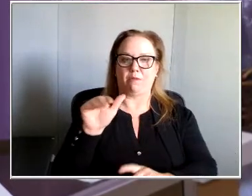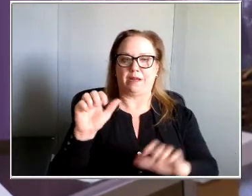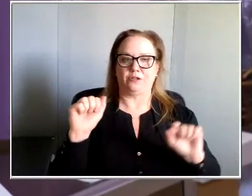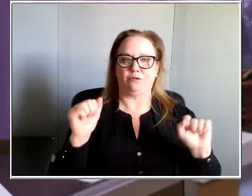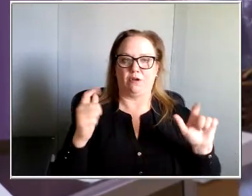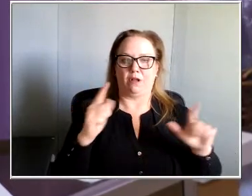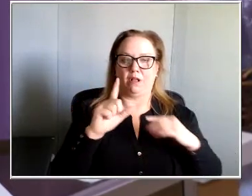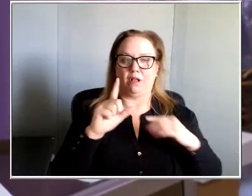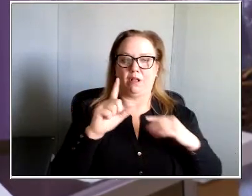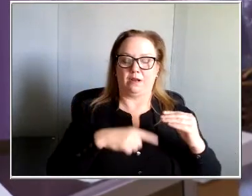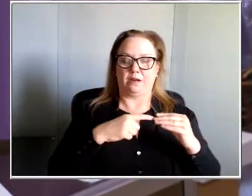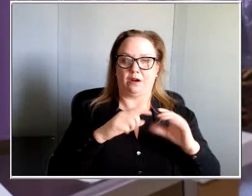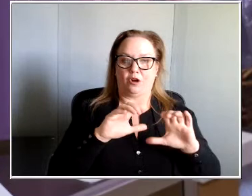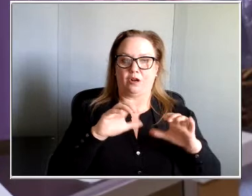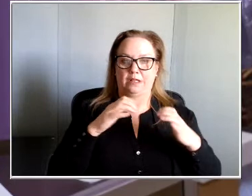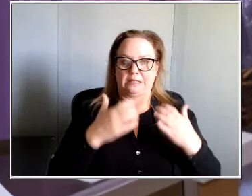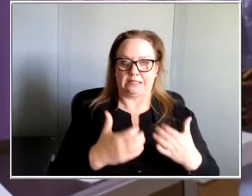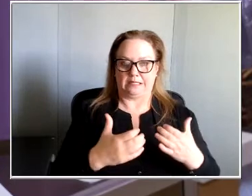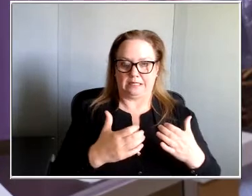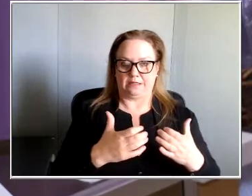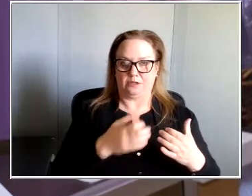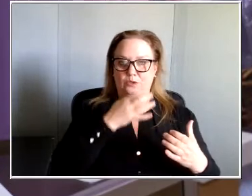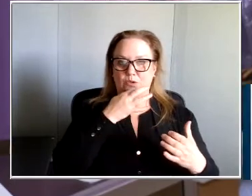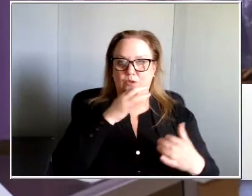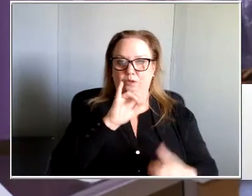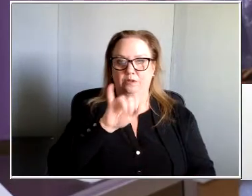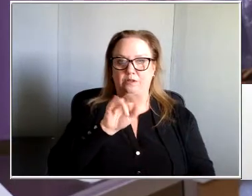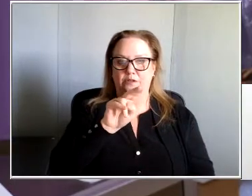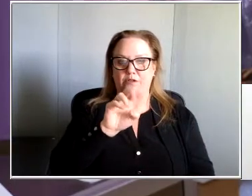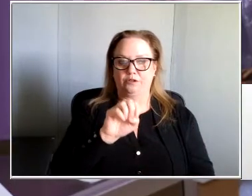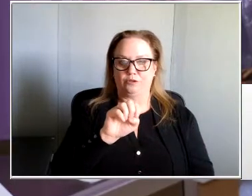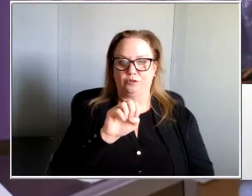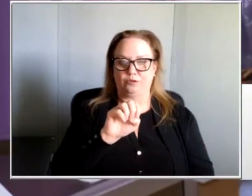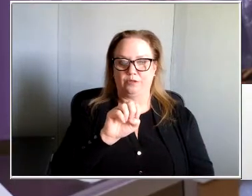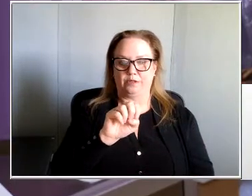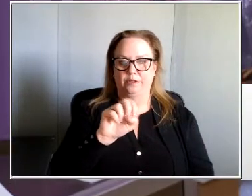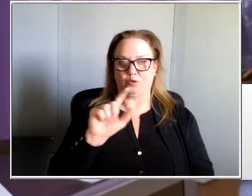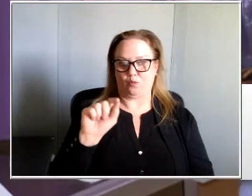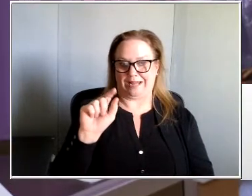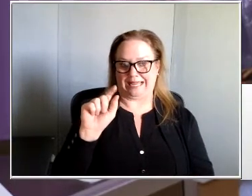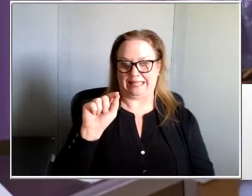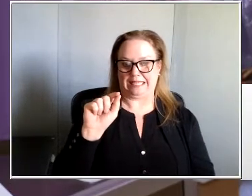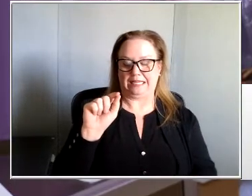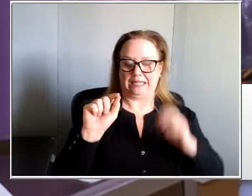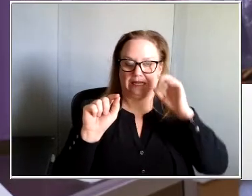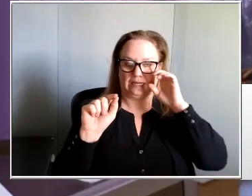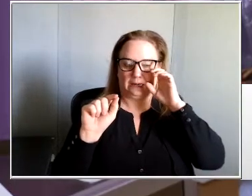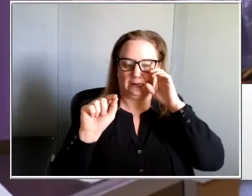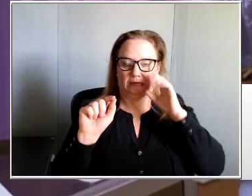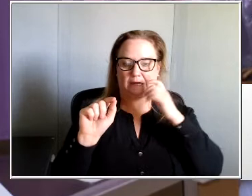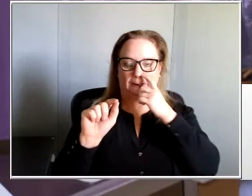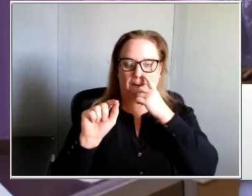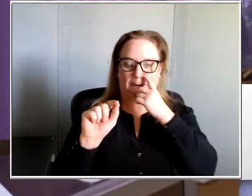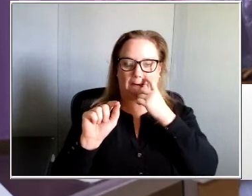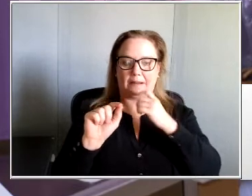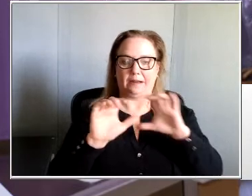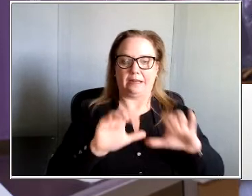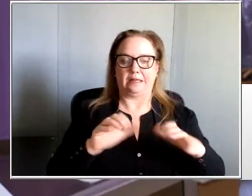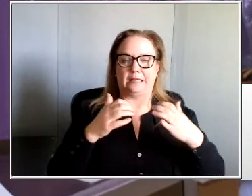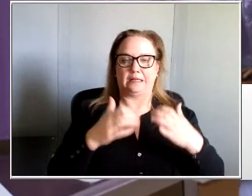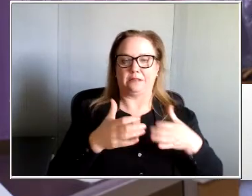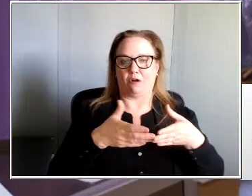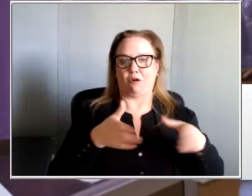our class, or my class, coming up June the 20th. And this will be a class on